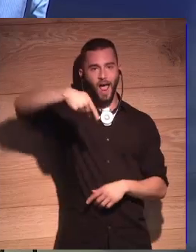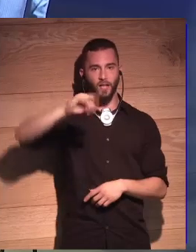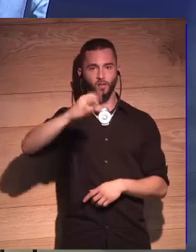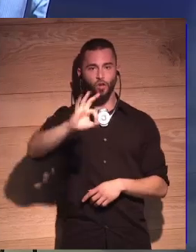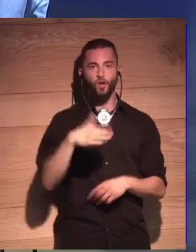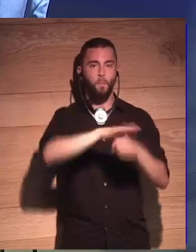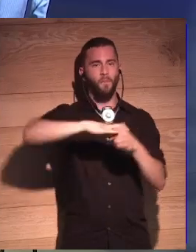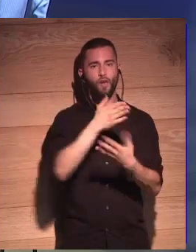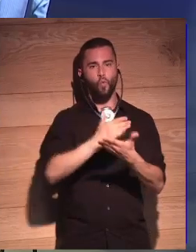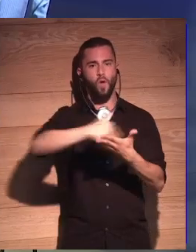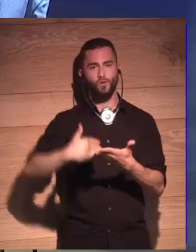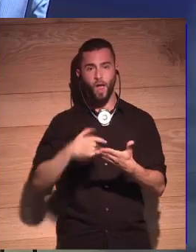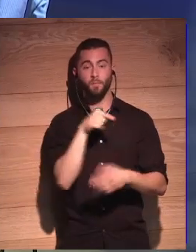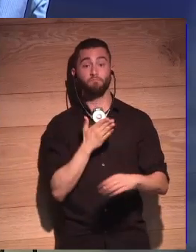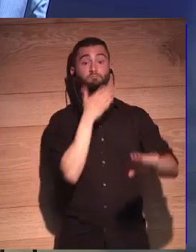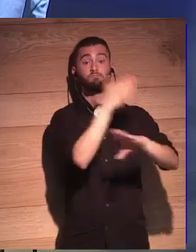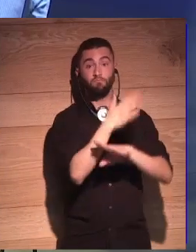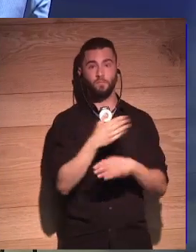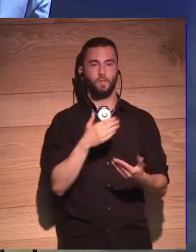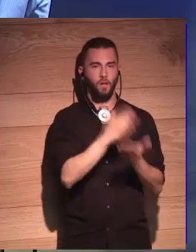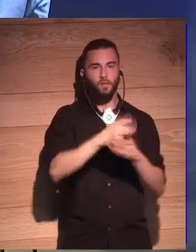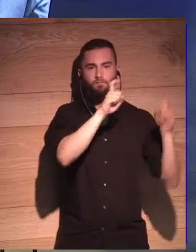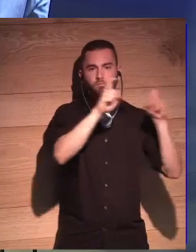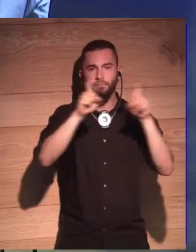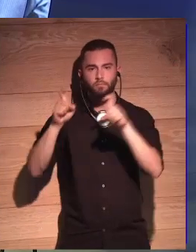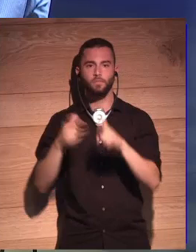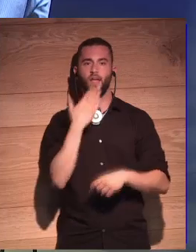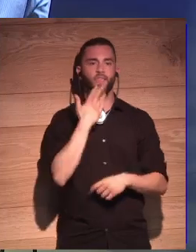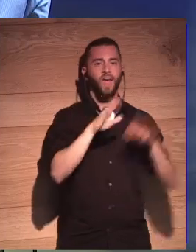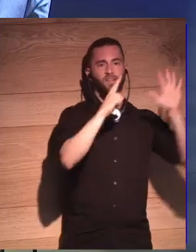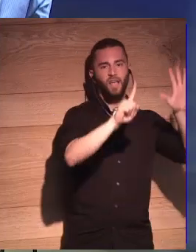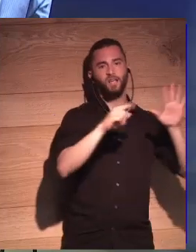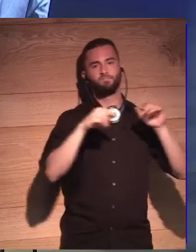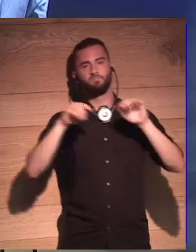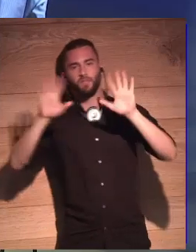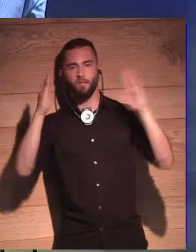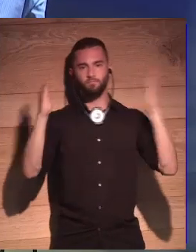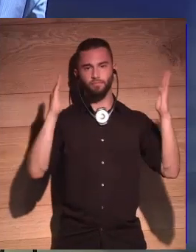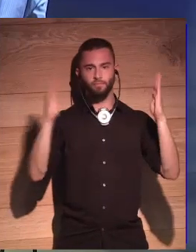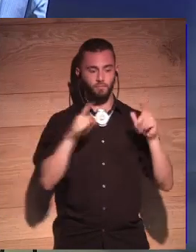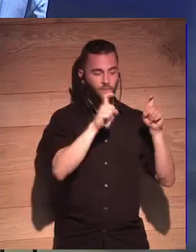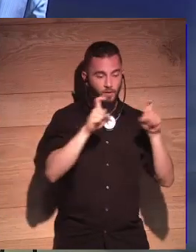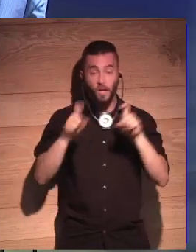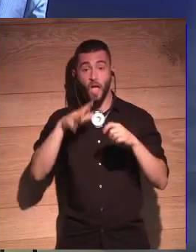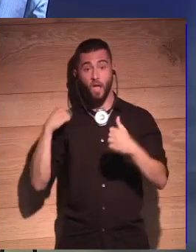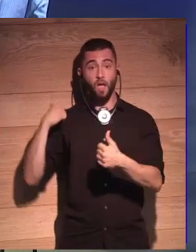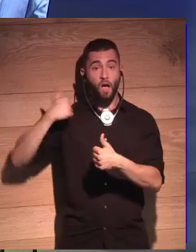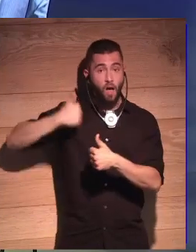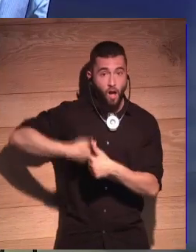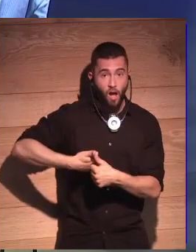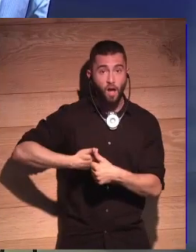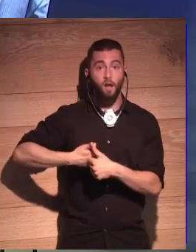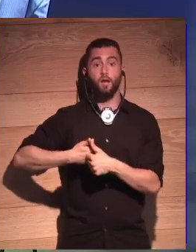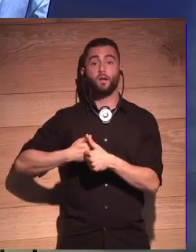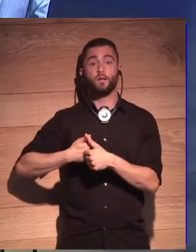one school, the San Antonio school in Cuatro Caminos, and several lessons were given to